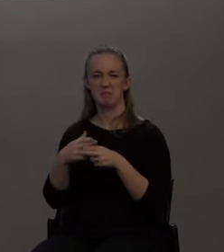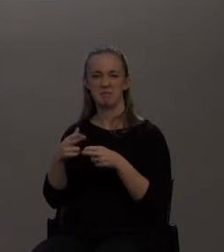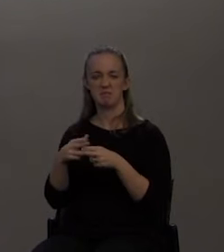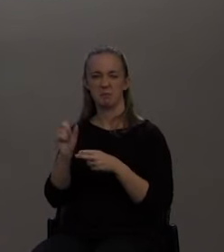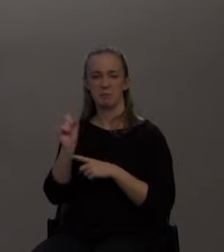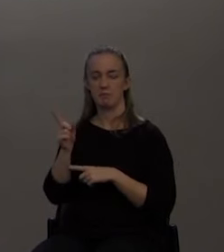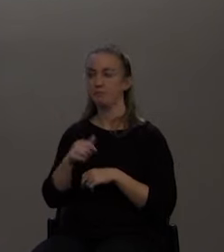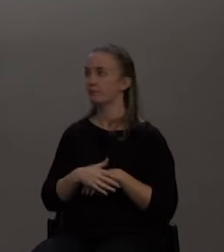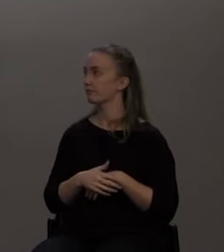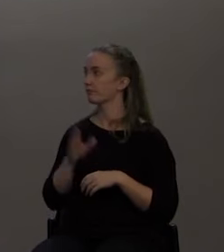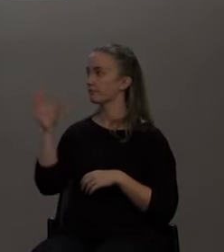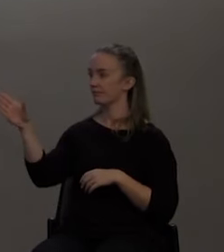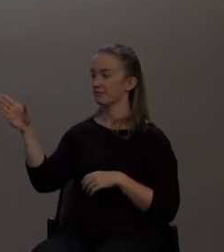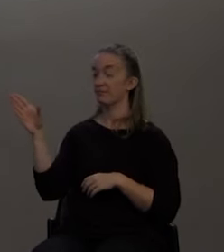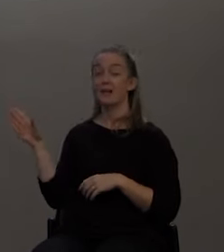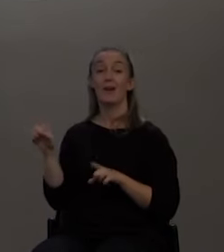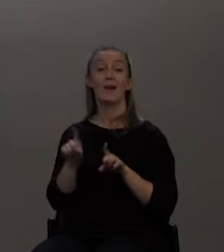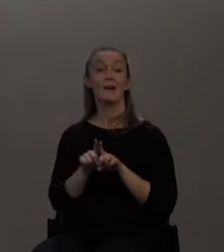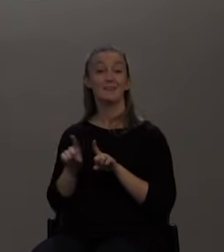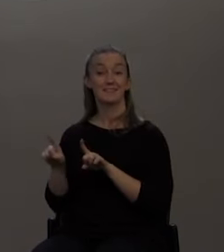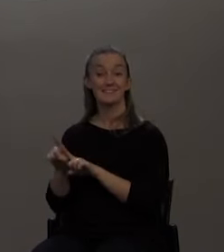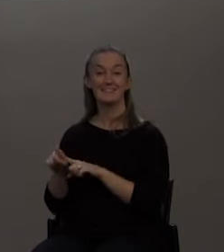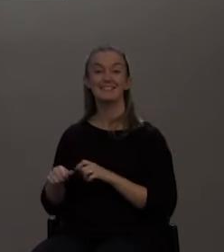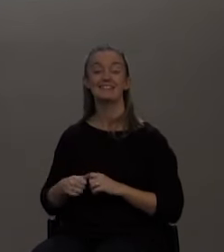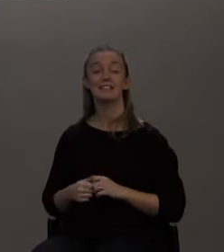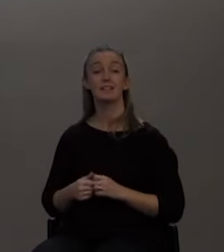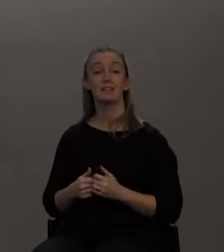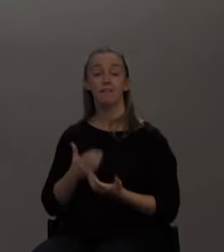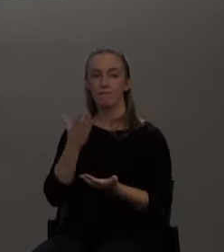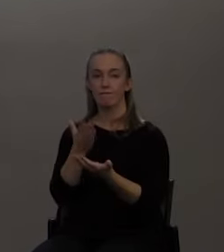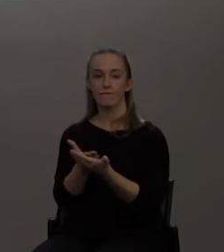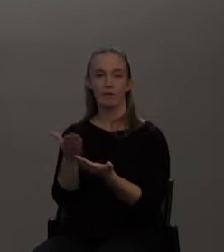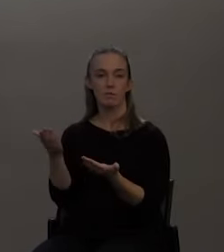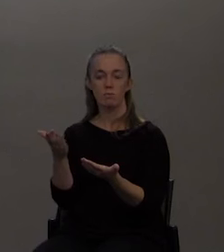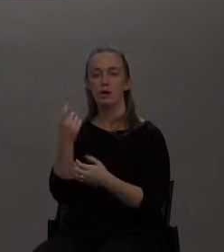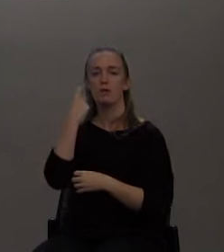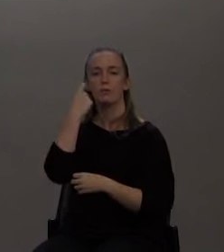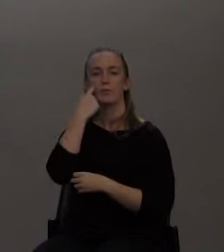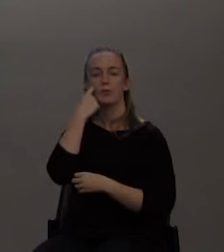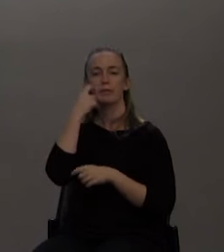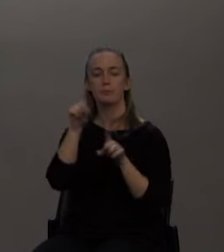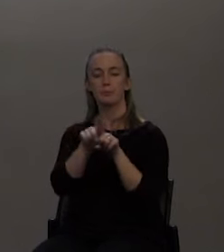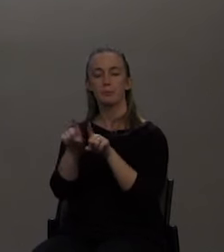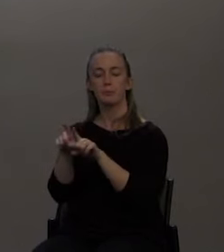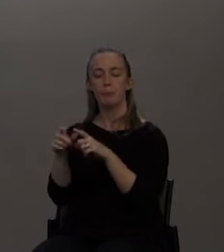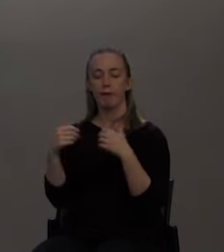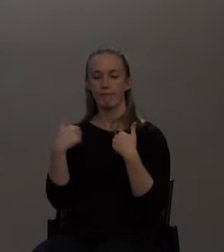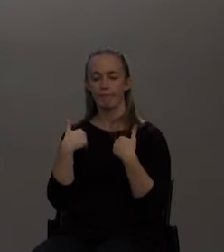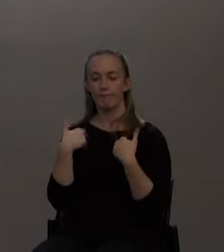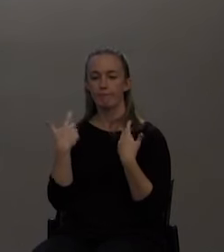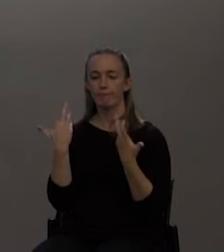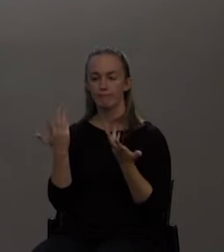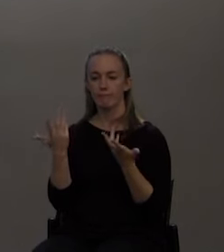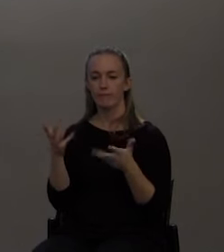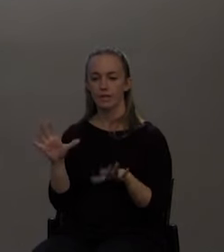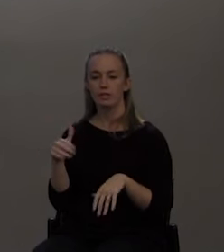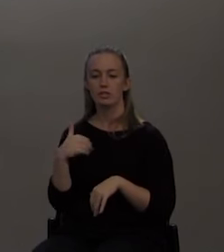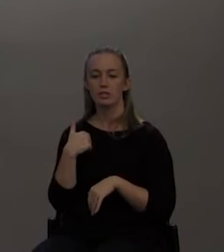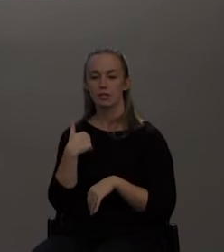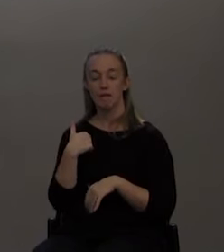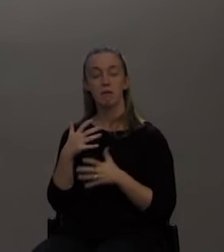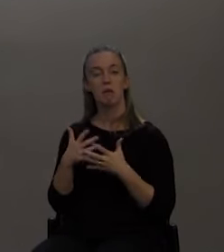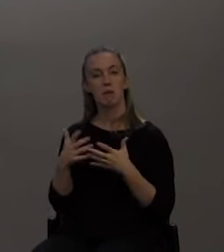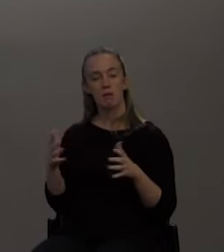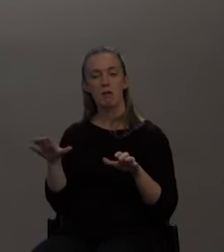Also, speaking of, the fact is recently there has also been a good amount